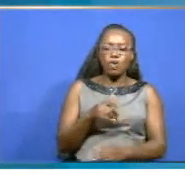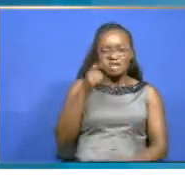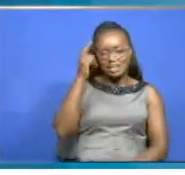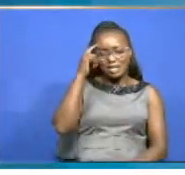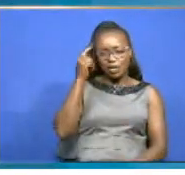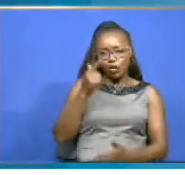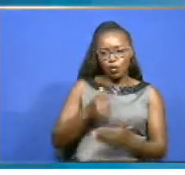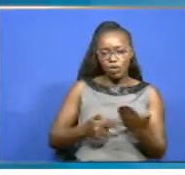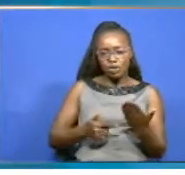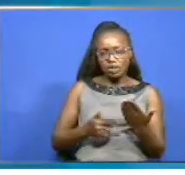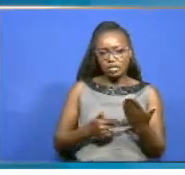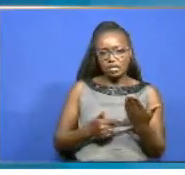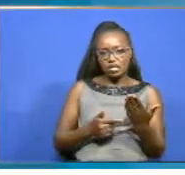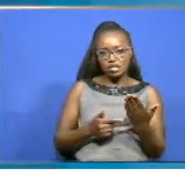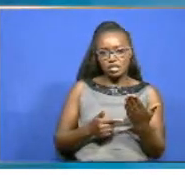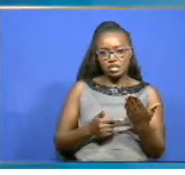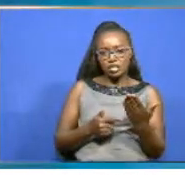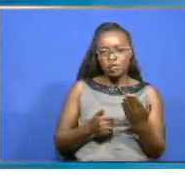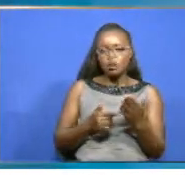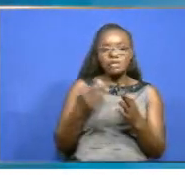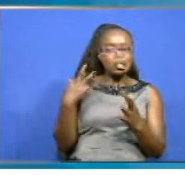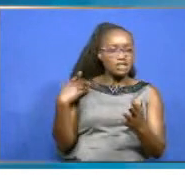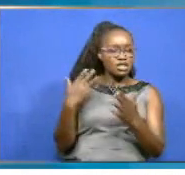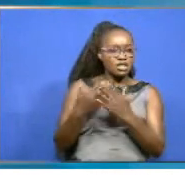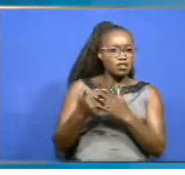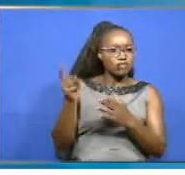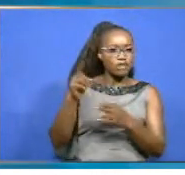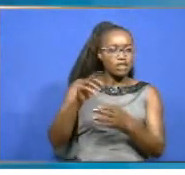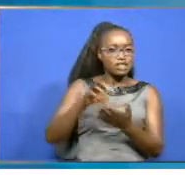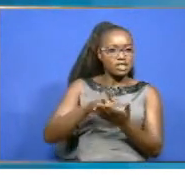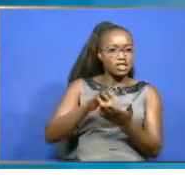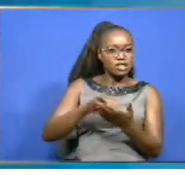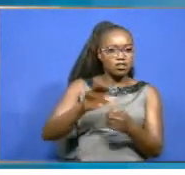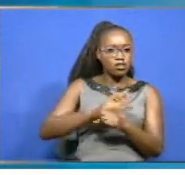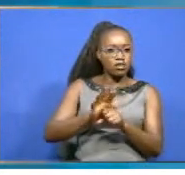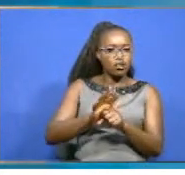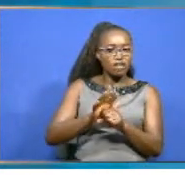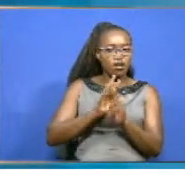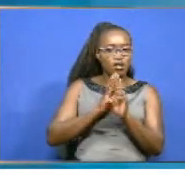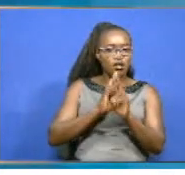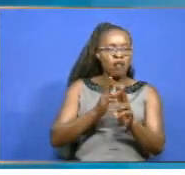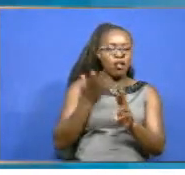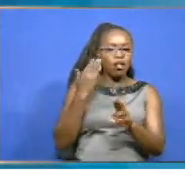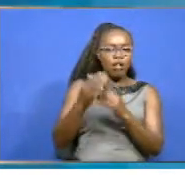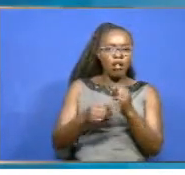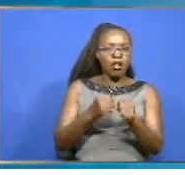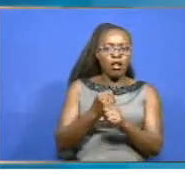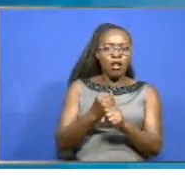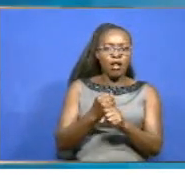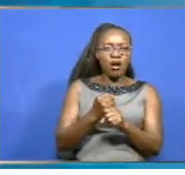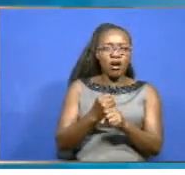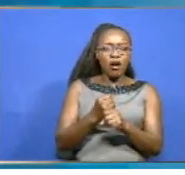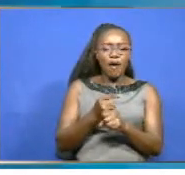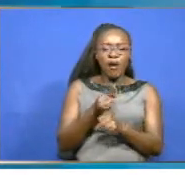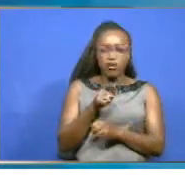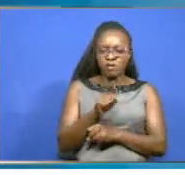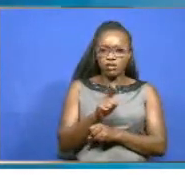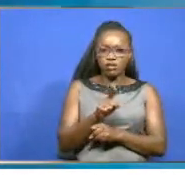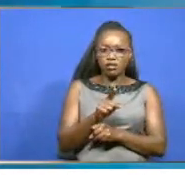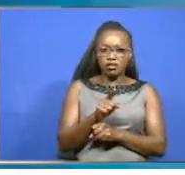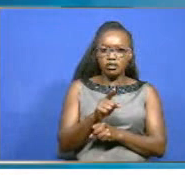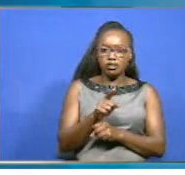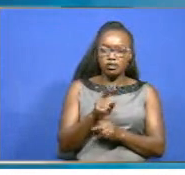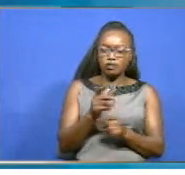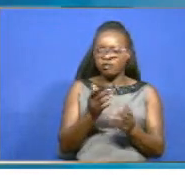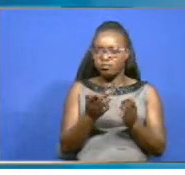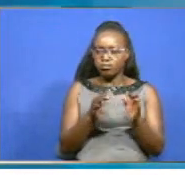particular subject. Since we reported the first case of COVID-19 in March last year, how would you rate